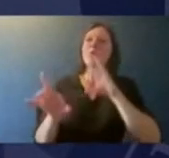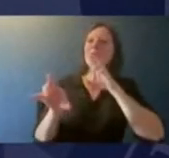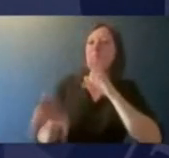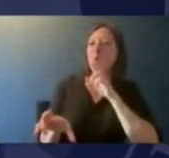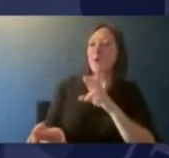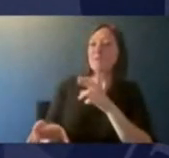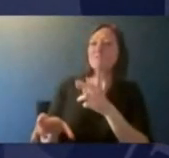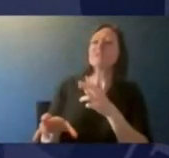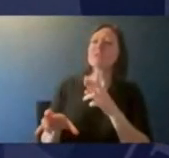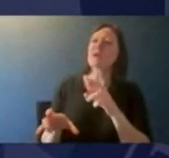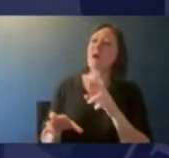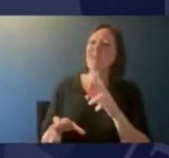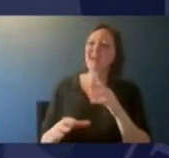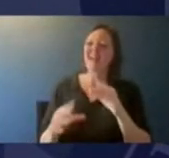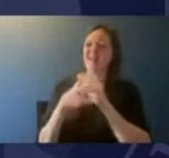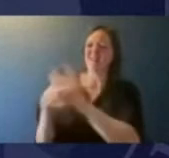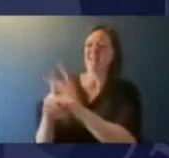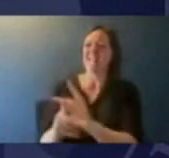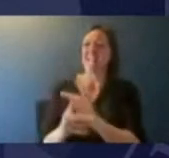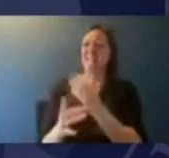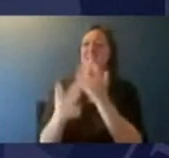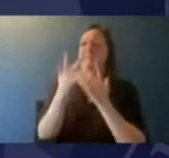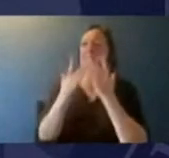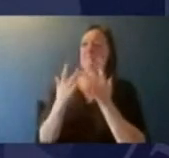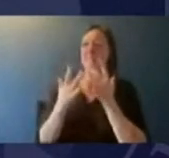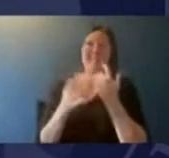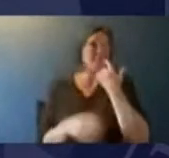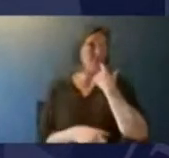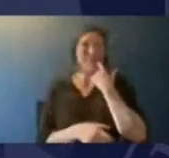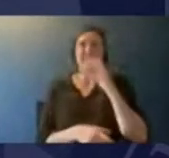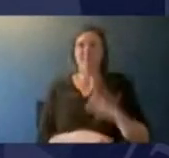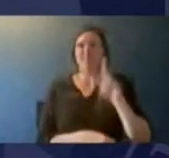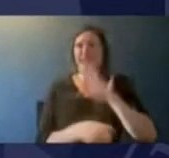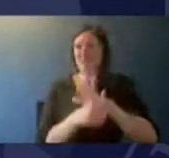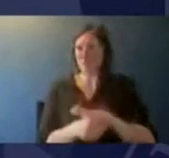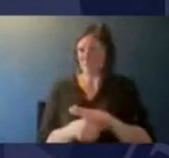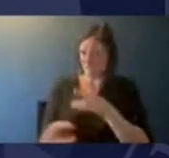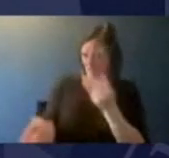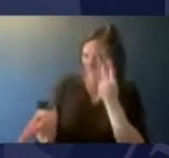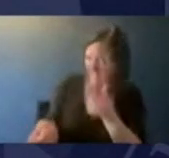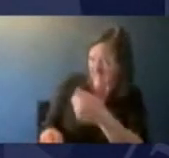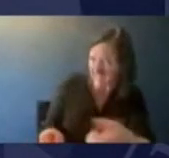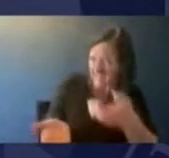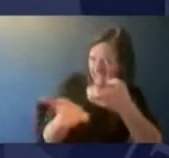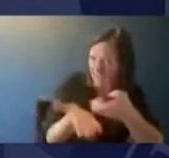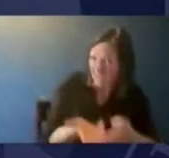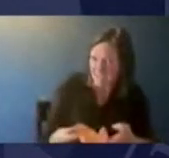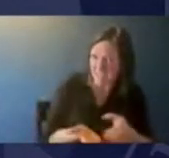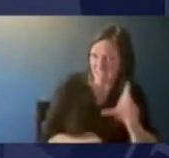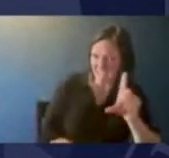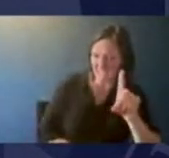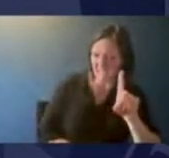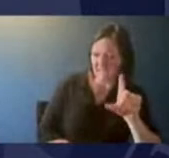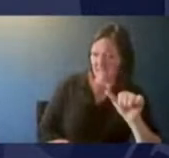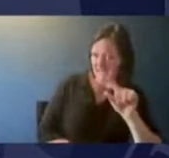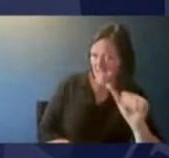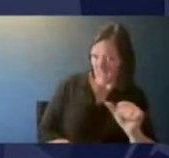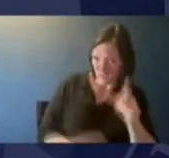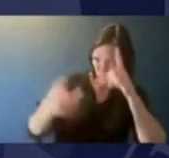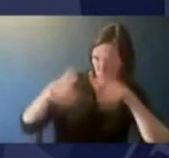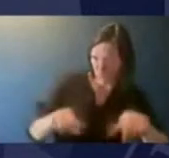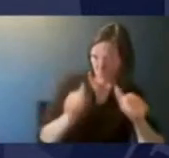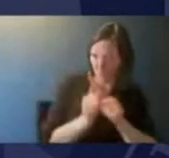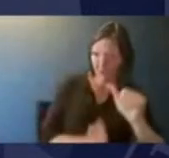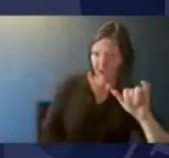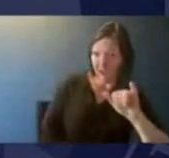is getting tighter following the recent banking stress. Are you seeing evidence of that in the data, and do you agree with the IMF's